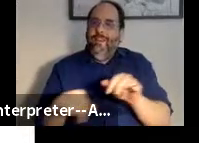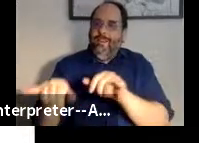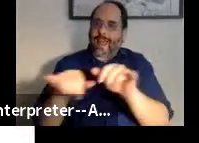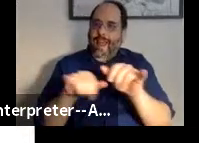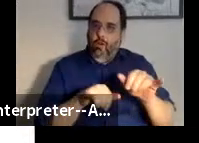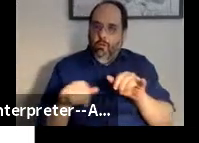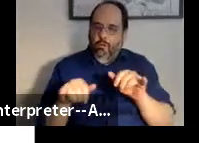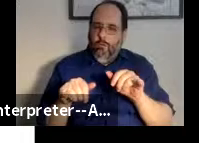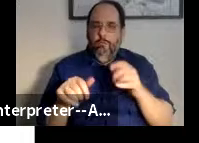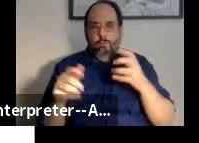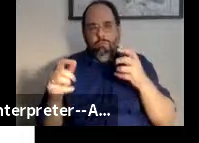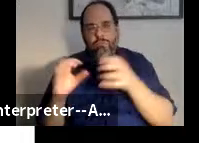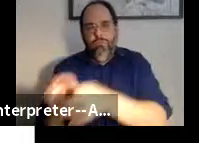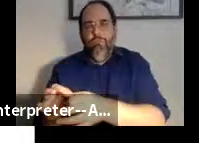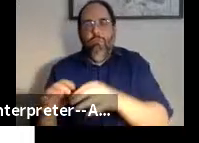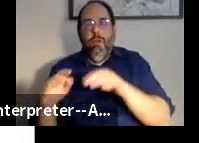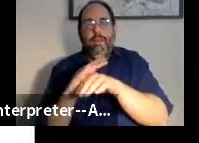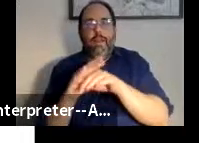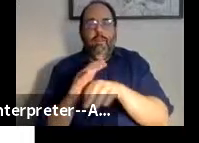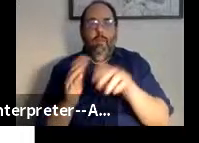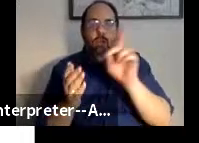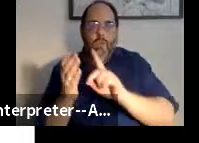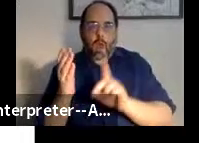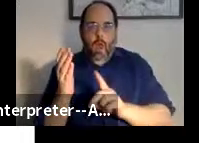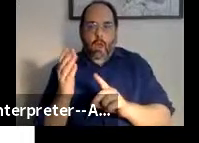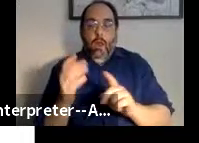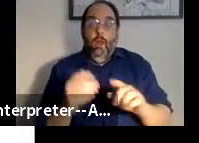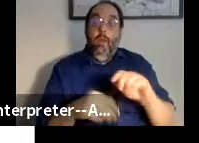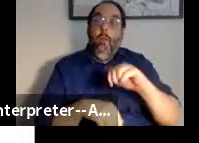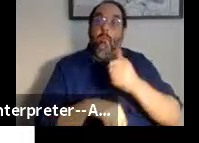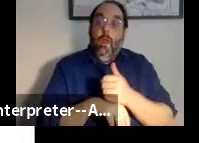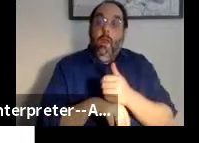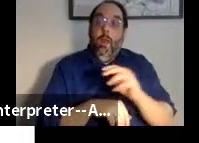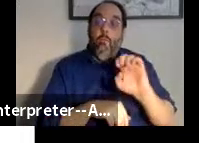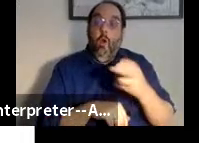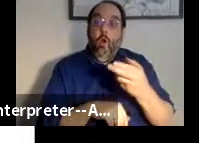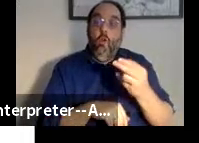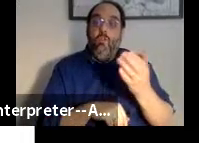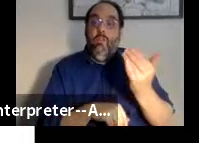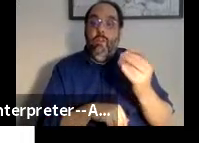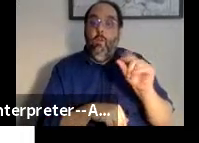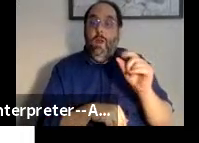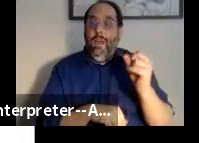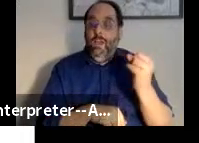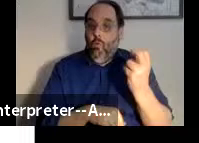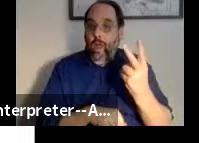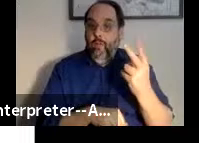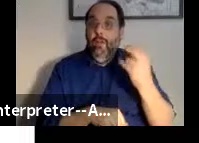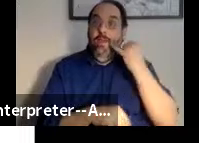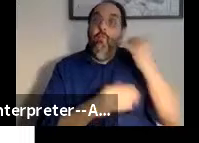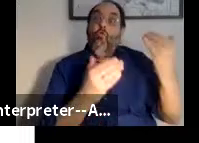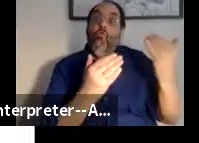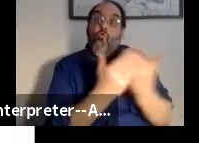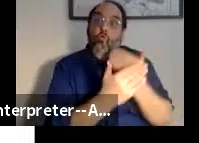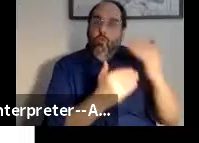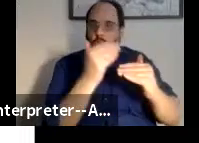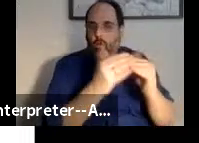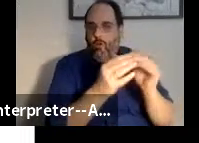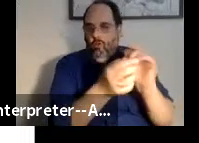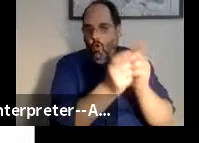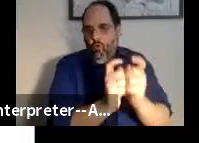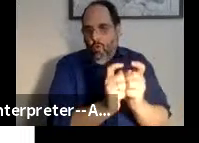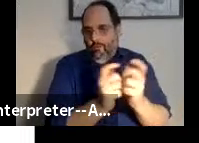design. And their implementation date was March 15th of 2012 for all new construction and